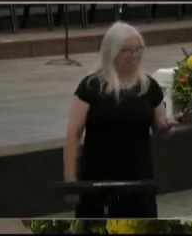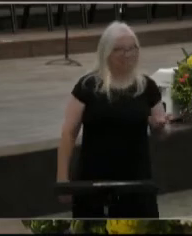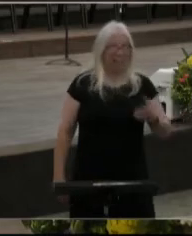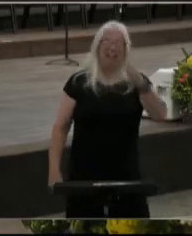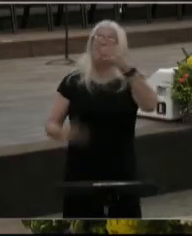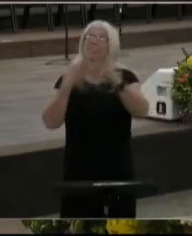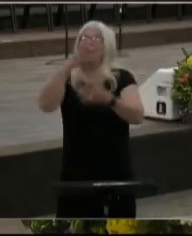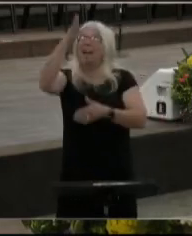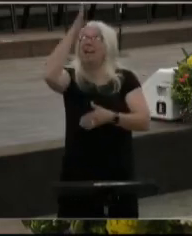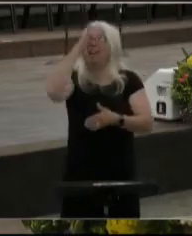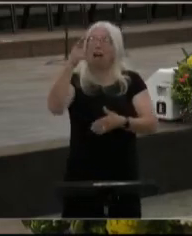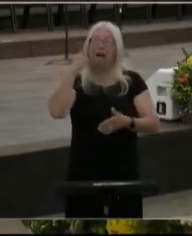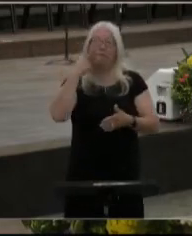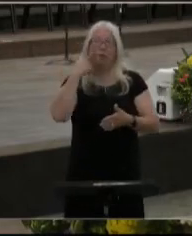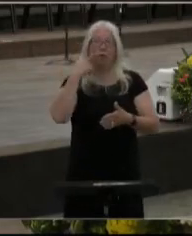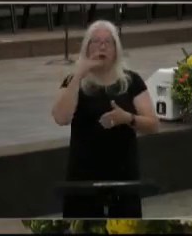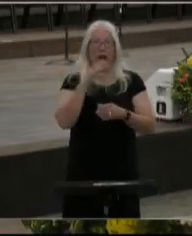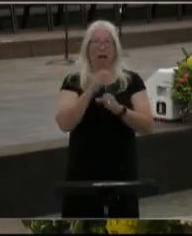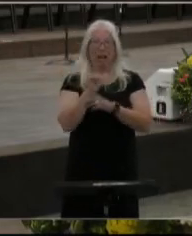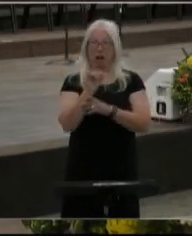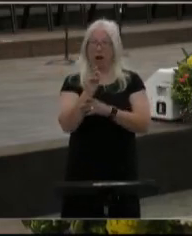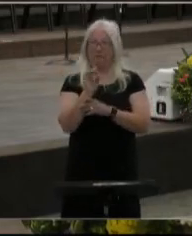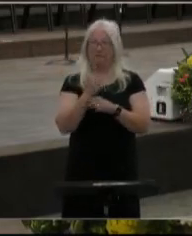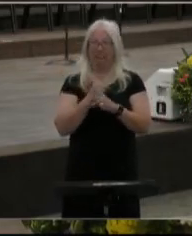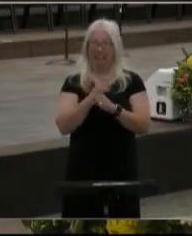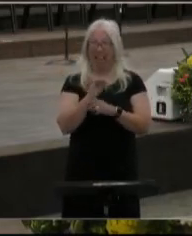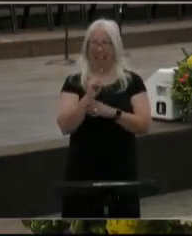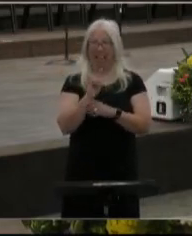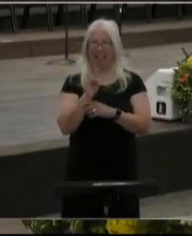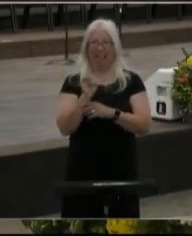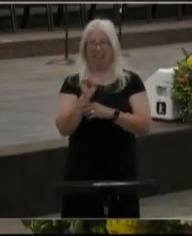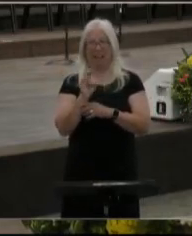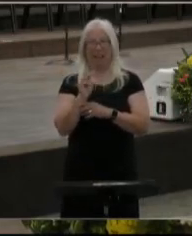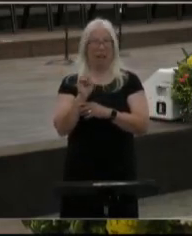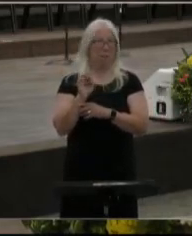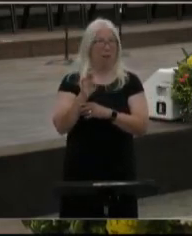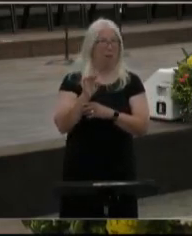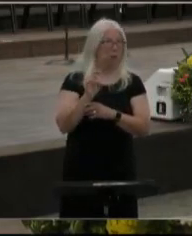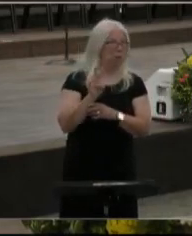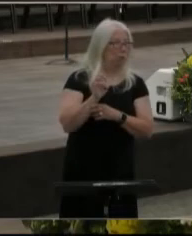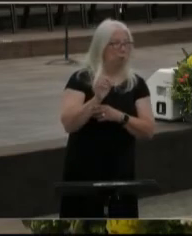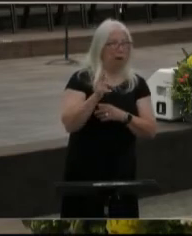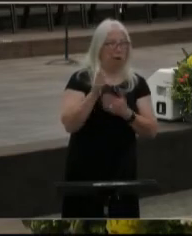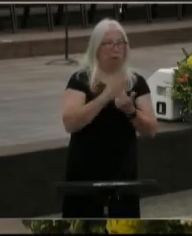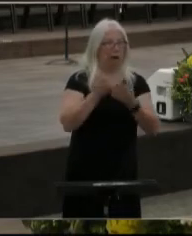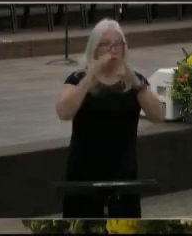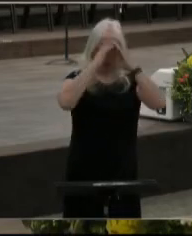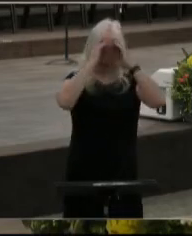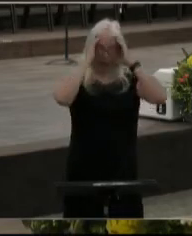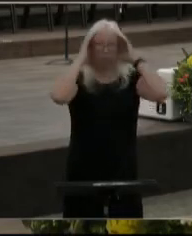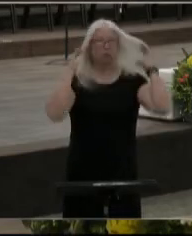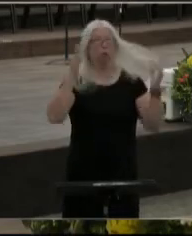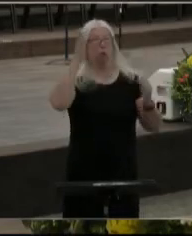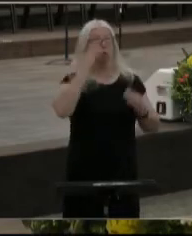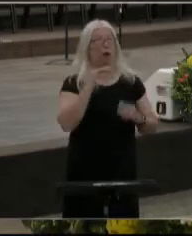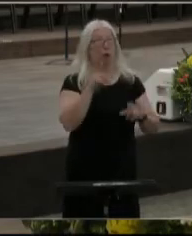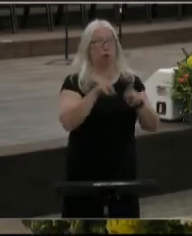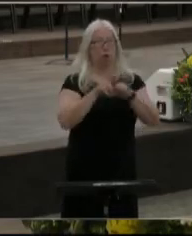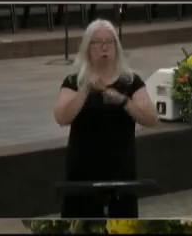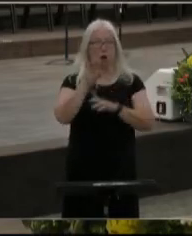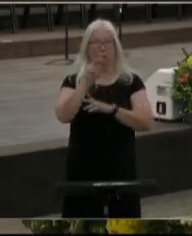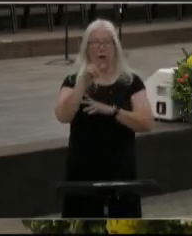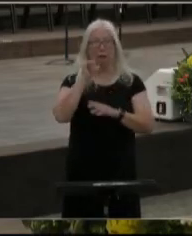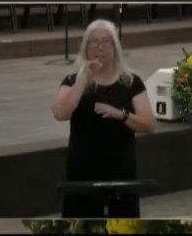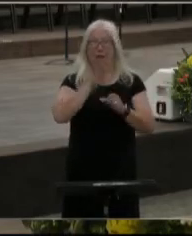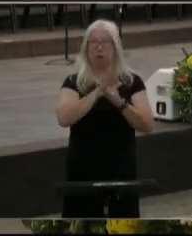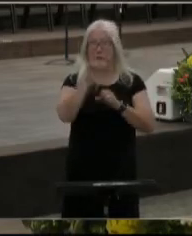Thank God for coffee, latte, medium, rare, whatever. Somebody said, why don't you go to Starbucks? I said, I'm not